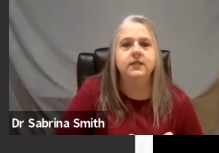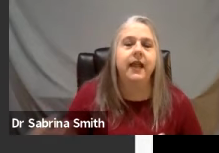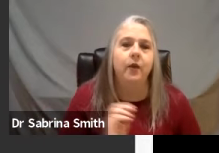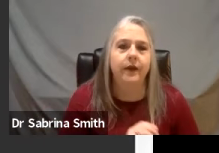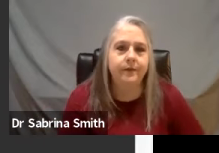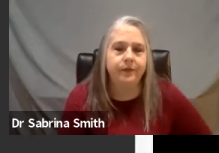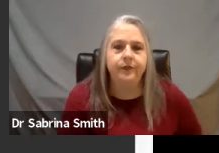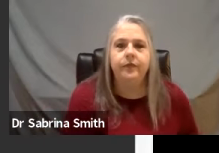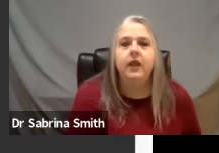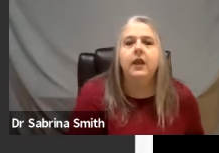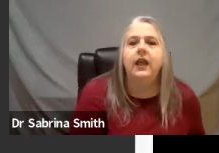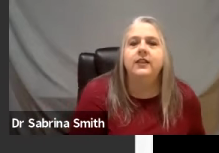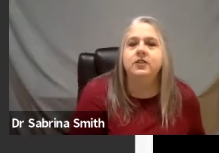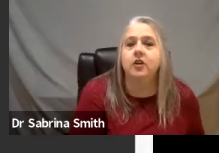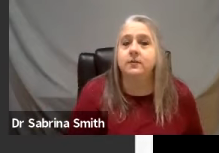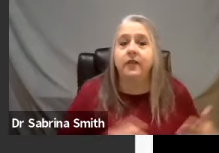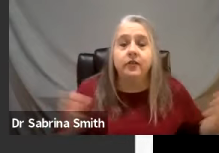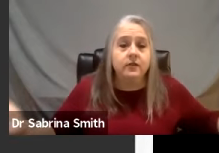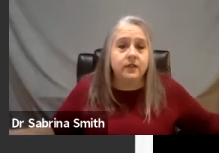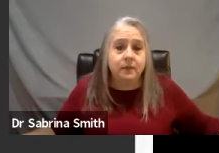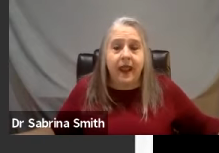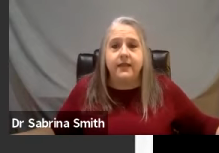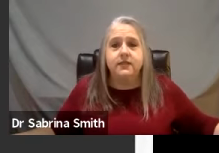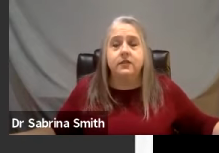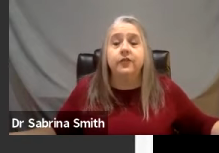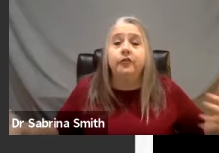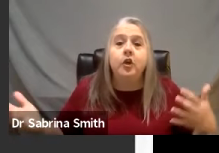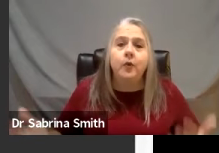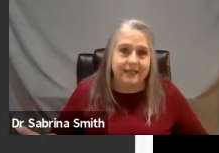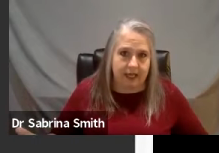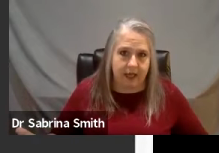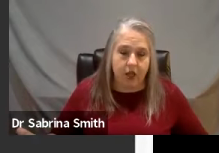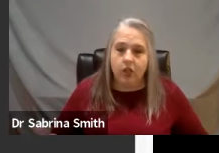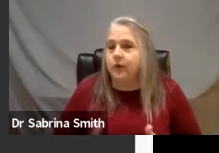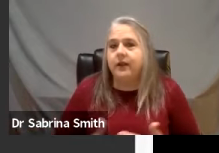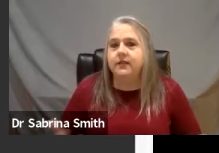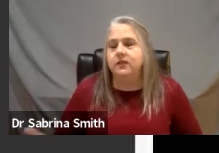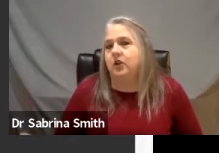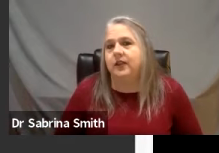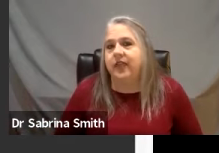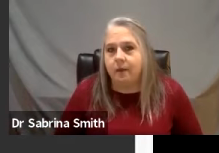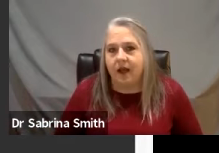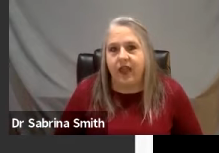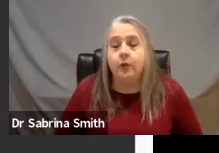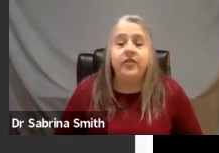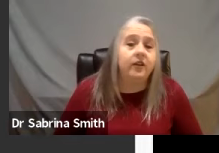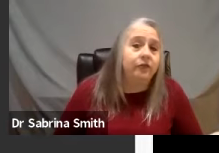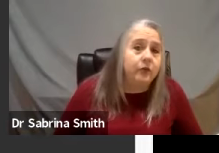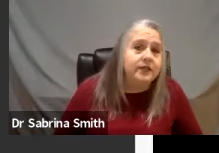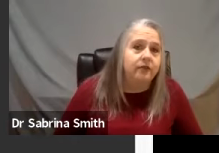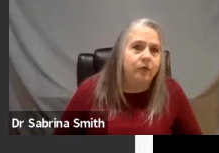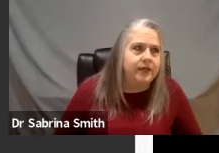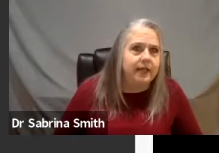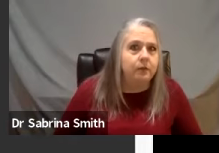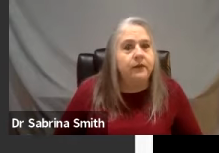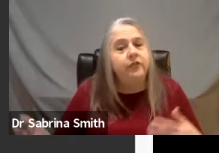This is the second one. And this talks about the space, the fluency. You wouldn't necessarily think about that. We think of